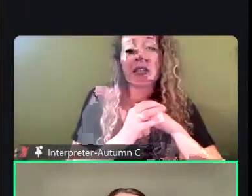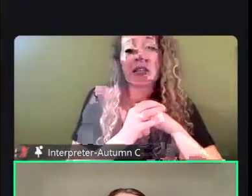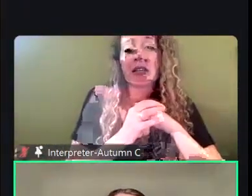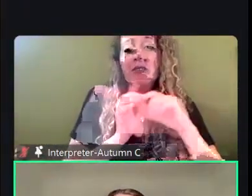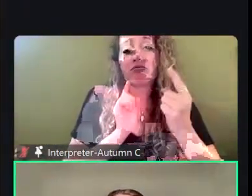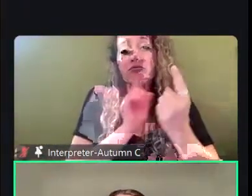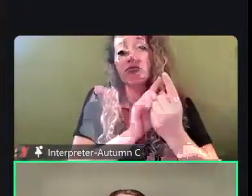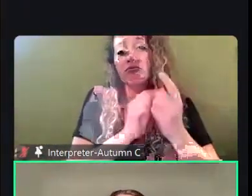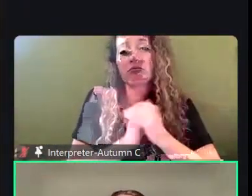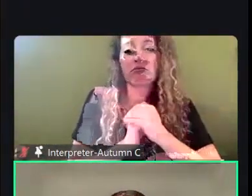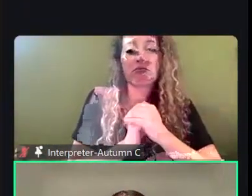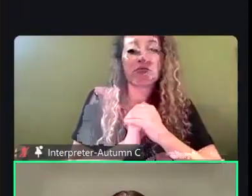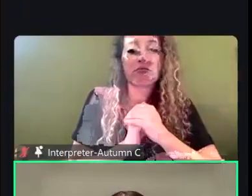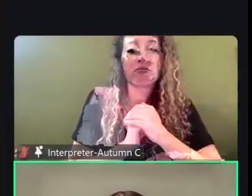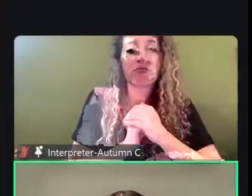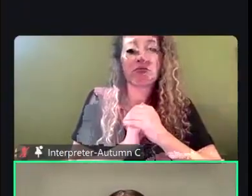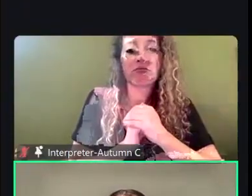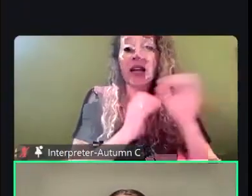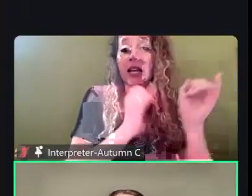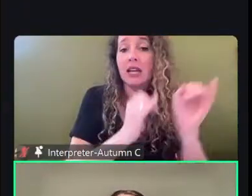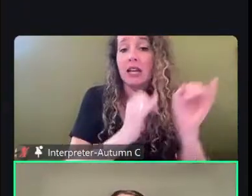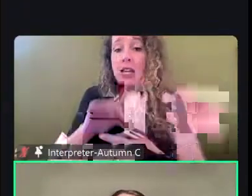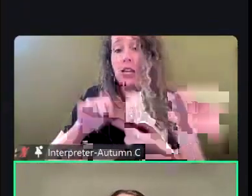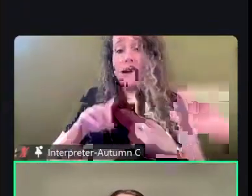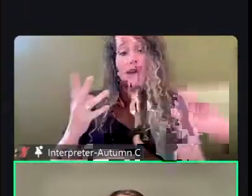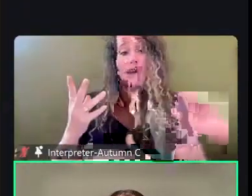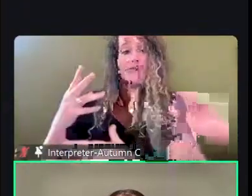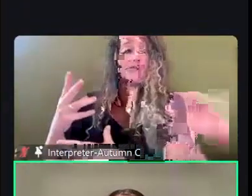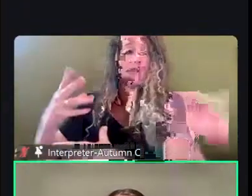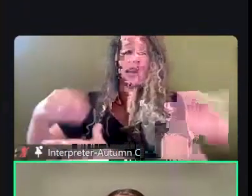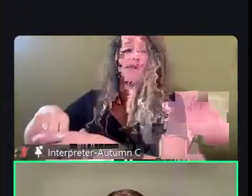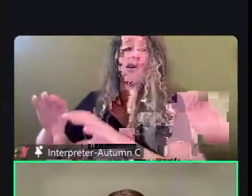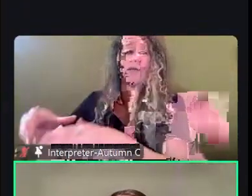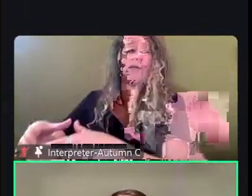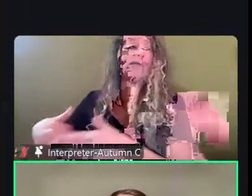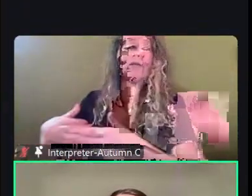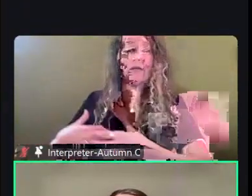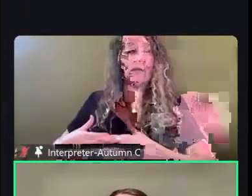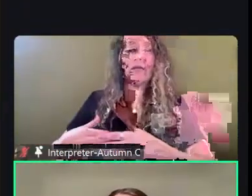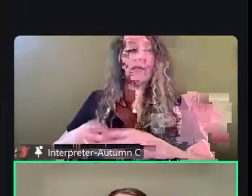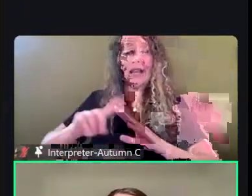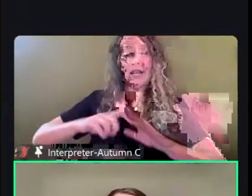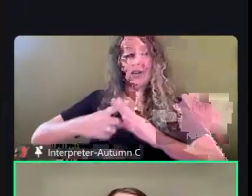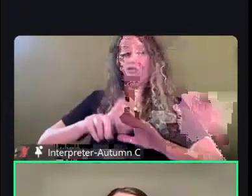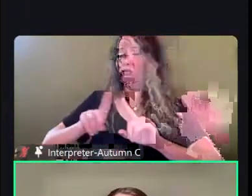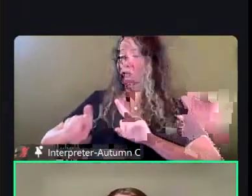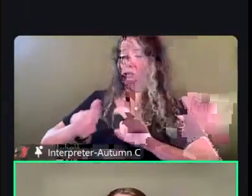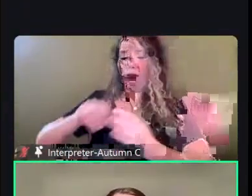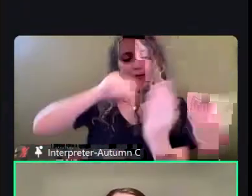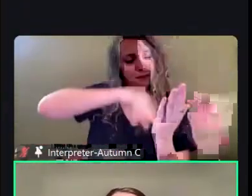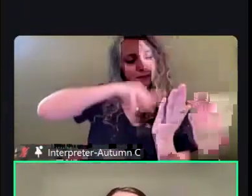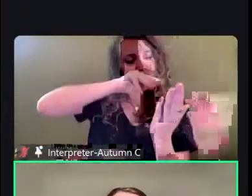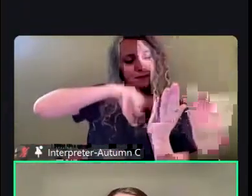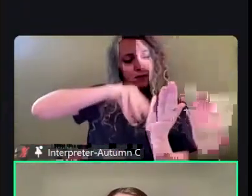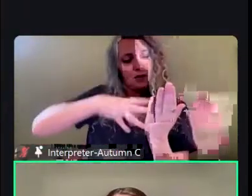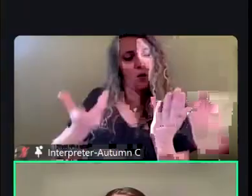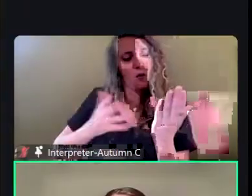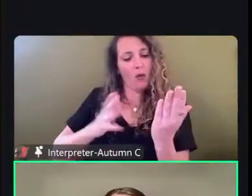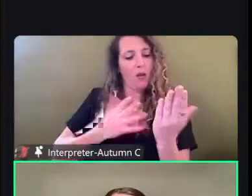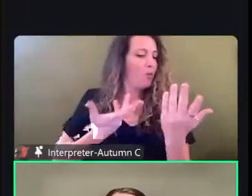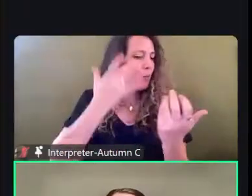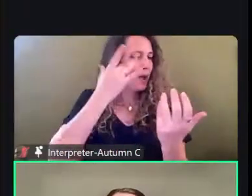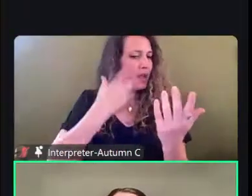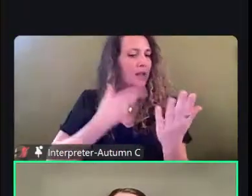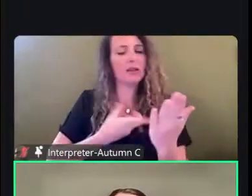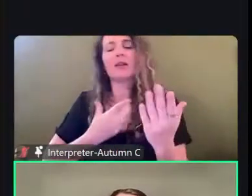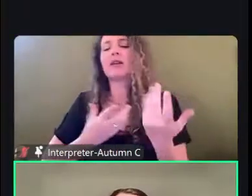And we had individuals who, once they were part of the cohort, they filled out an initial survey to better understand where were people at, why were they joining